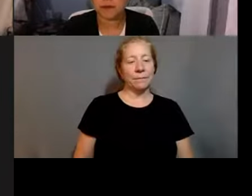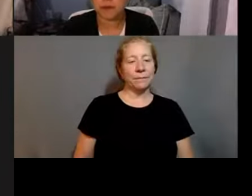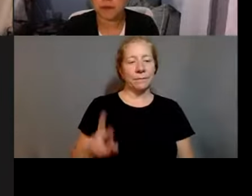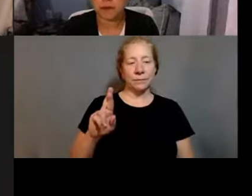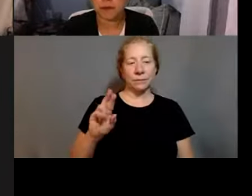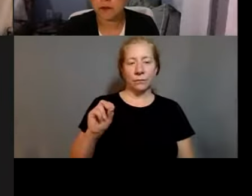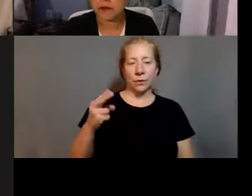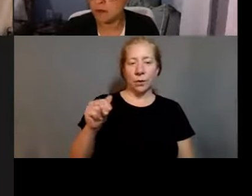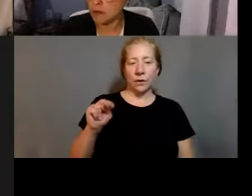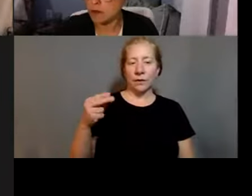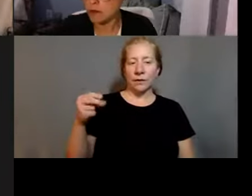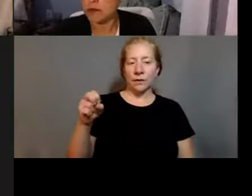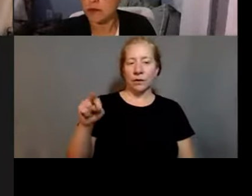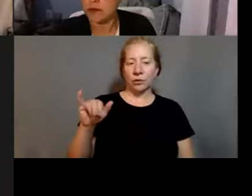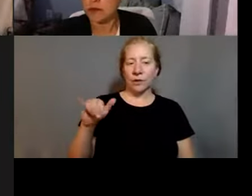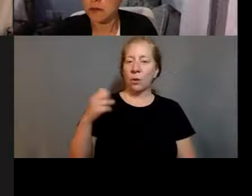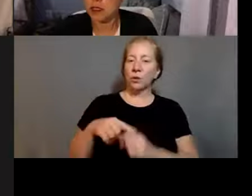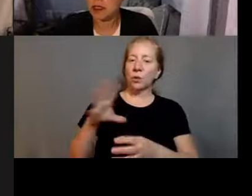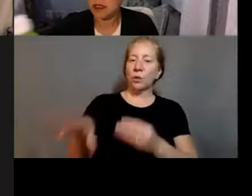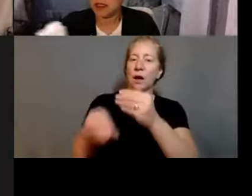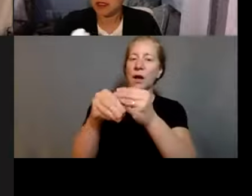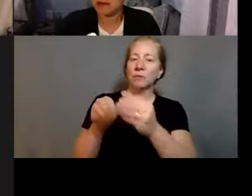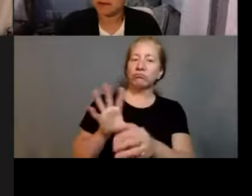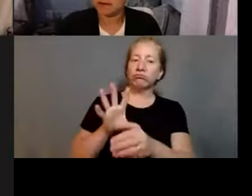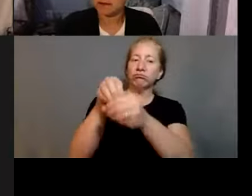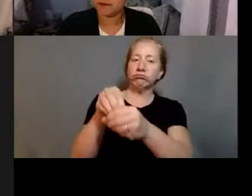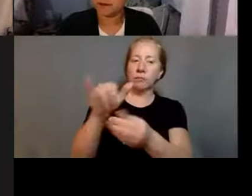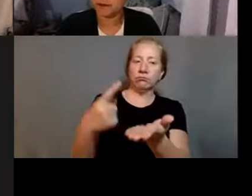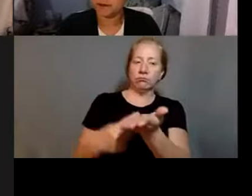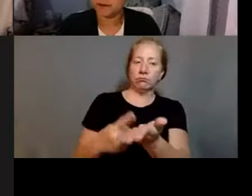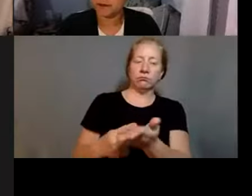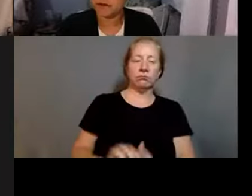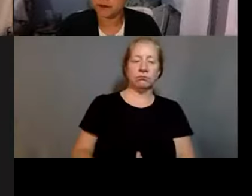May I interject and add on to what you're saying?